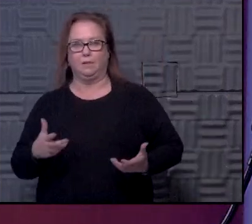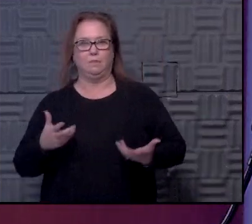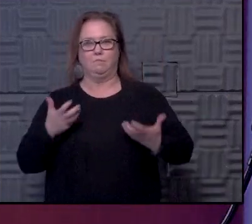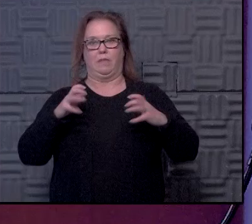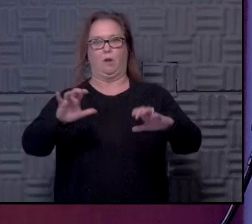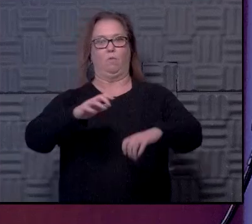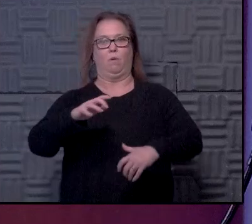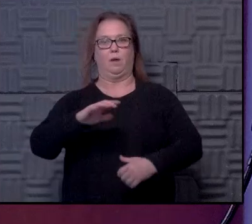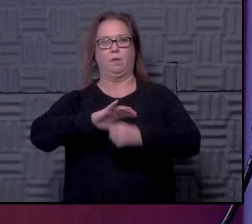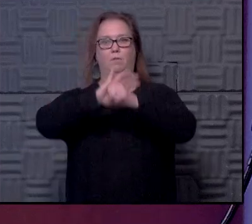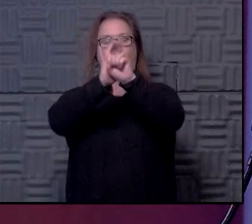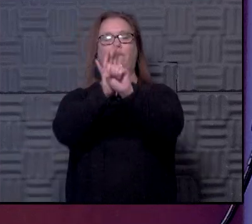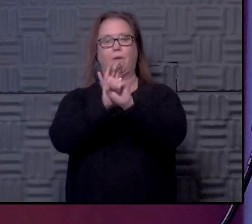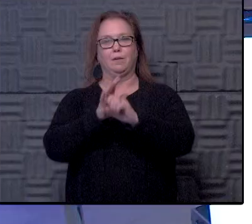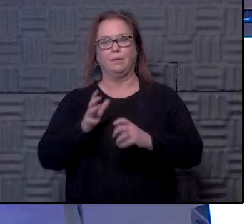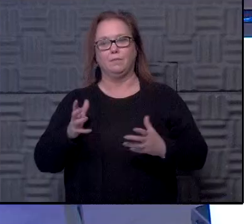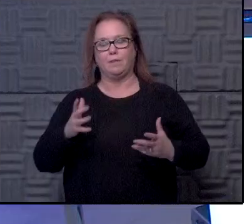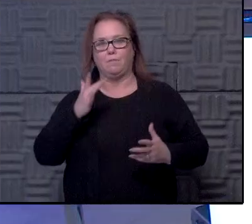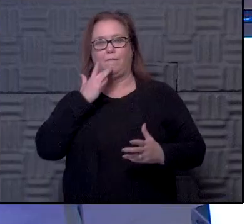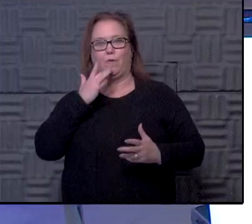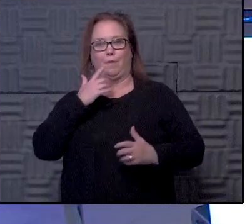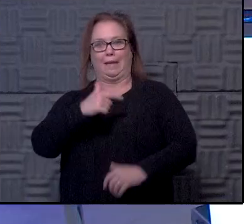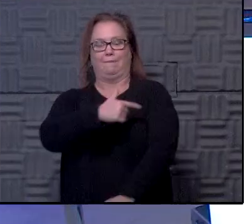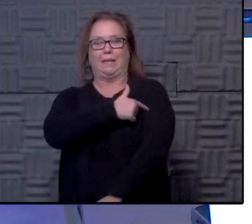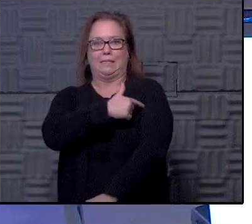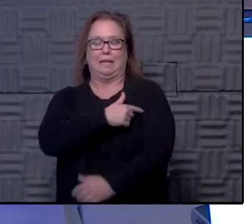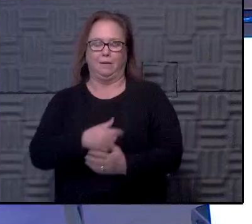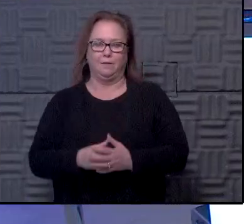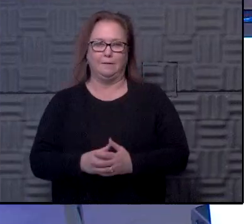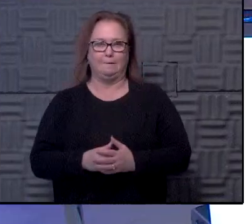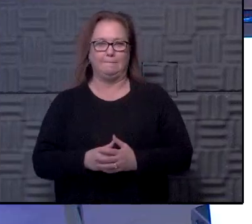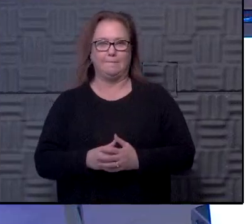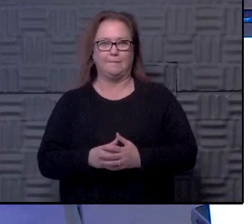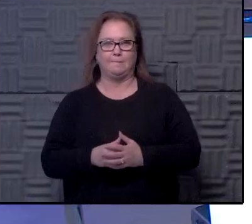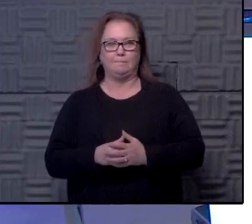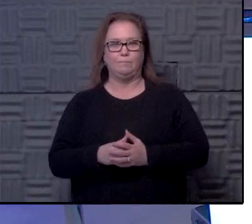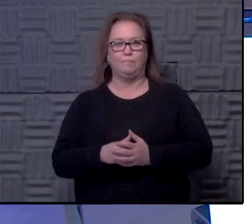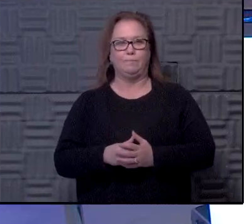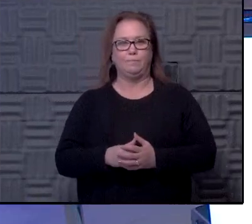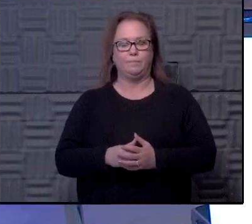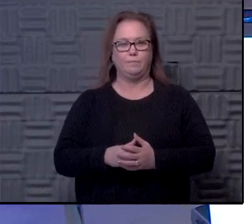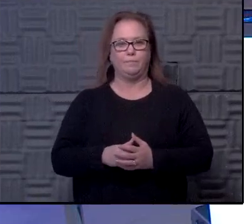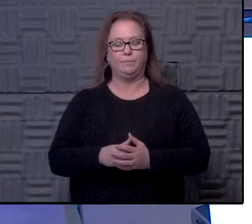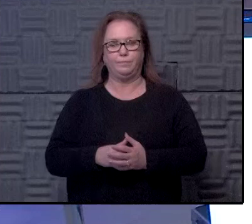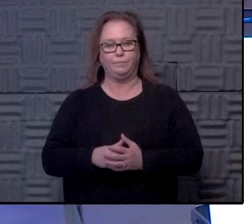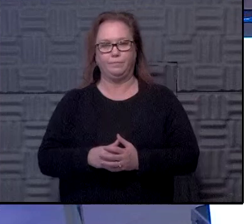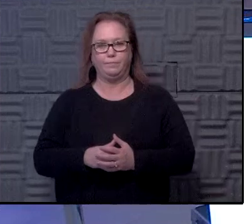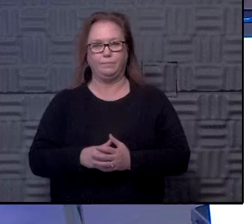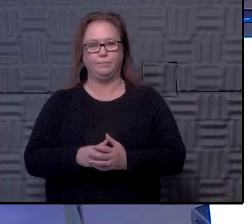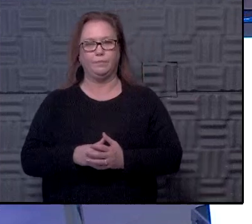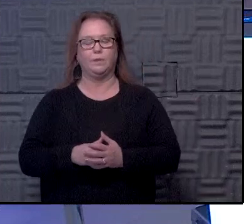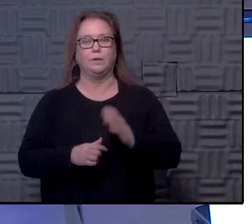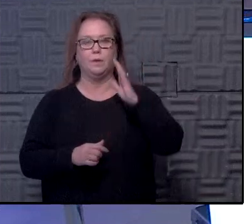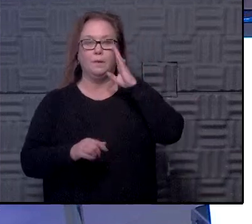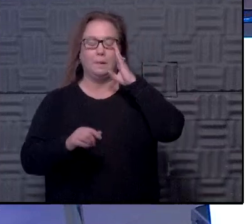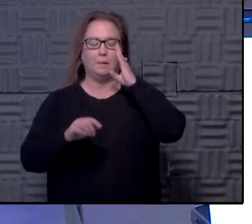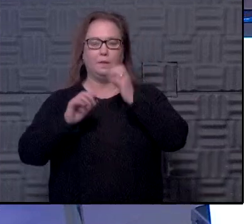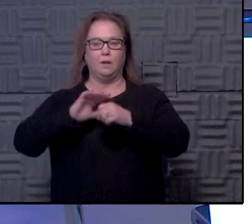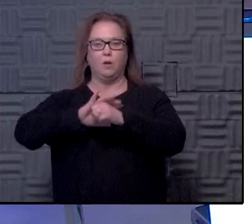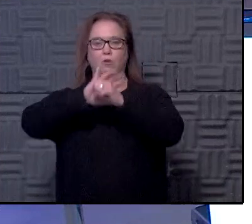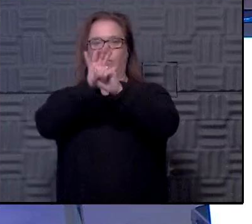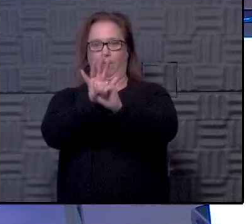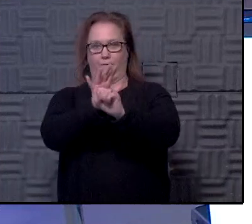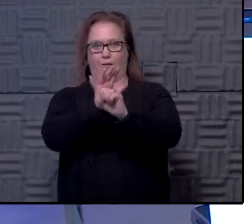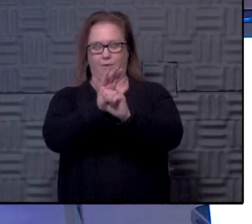testament to the value of the vaccine. Yeah, that's a great point. Casey's great. The next question is about COVID, not